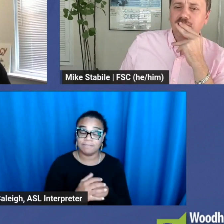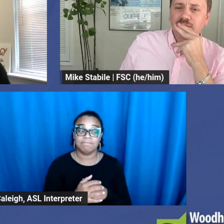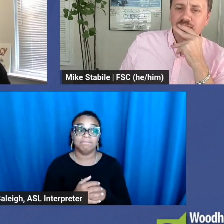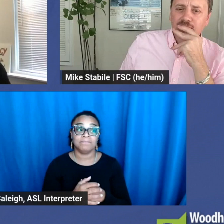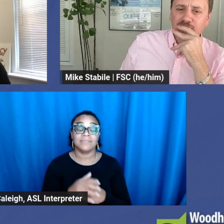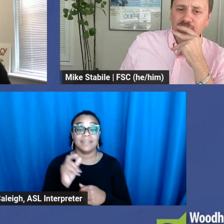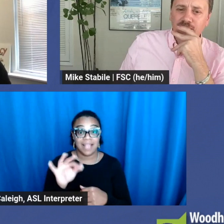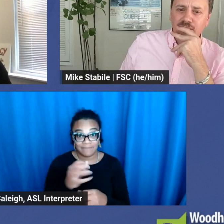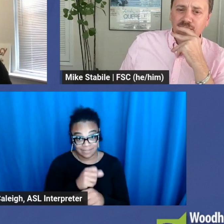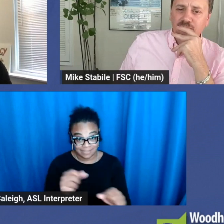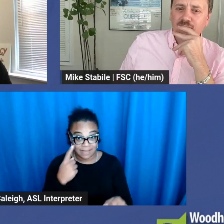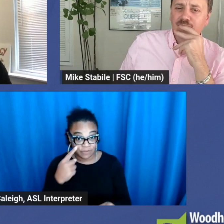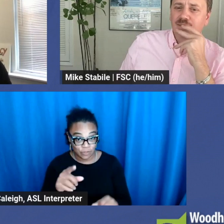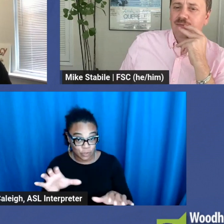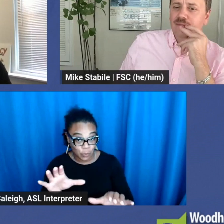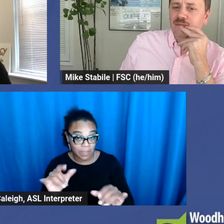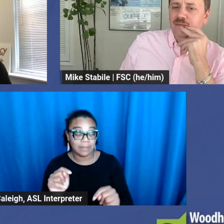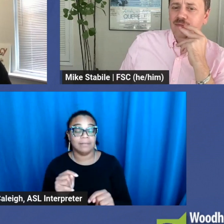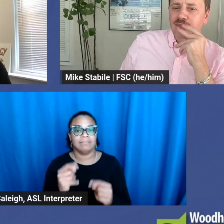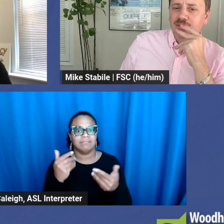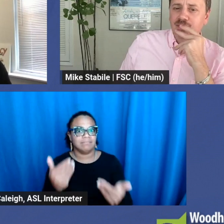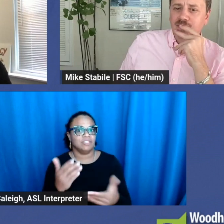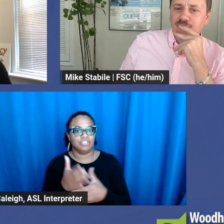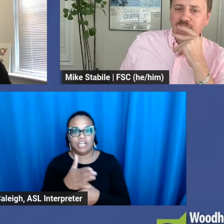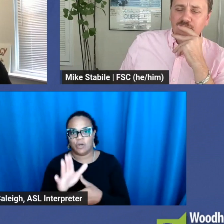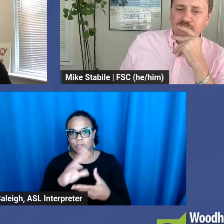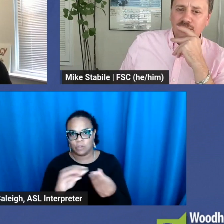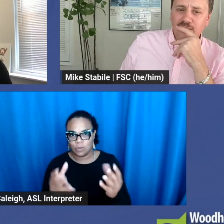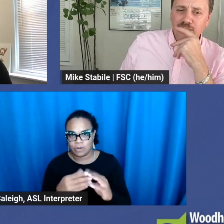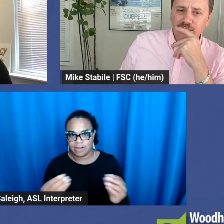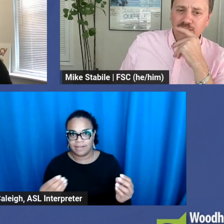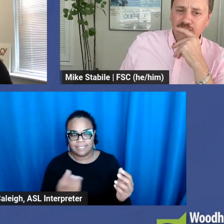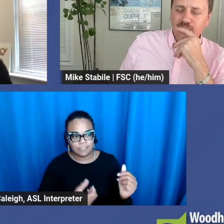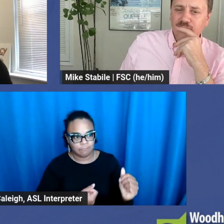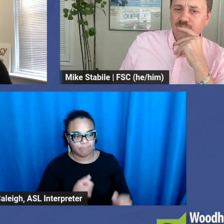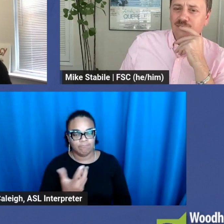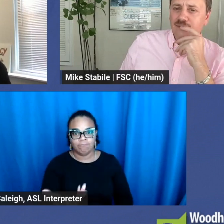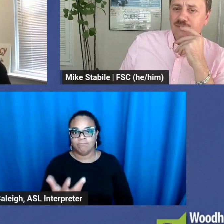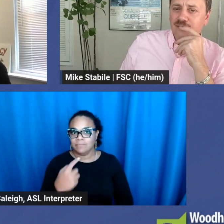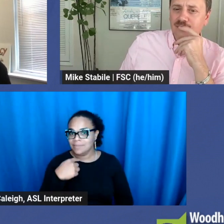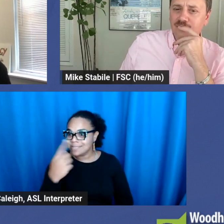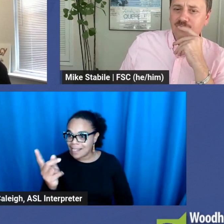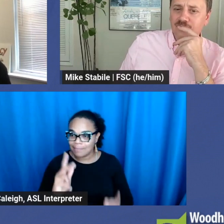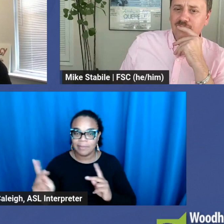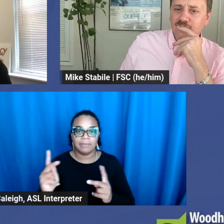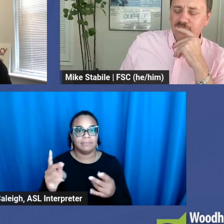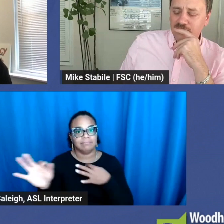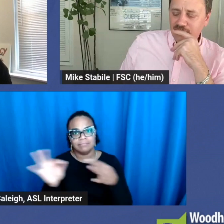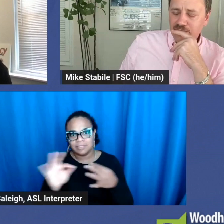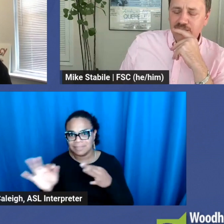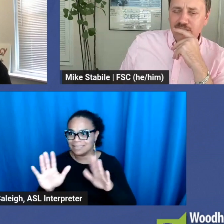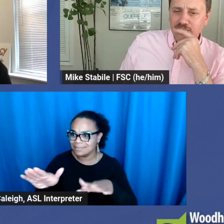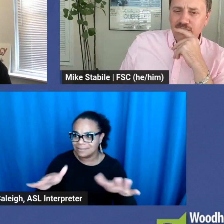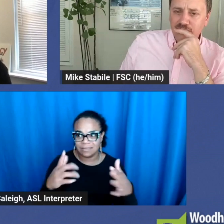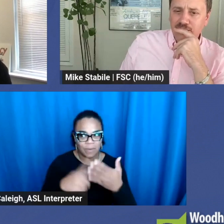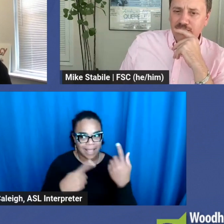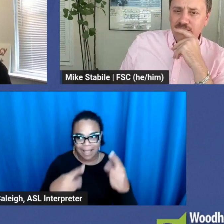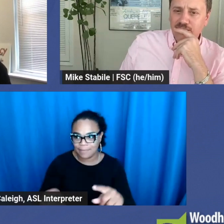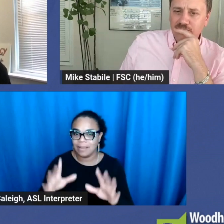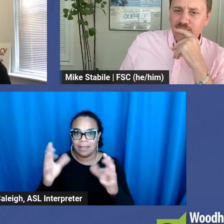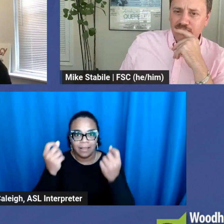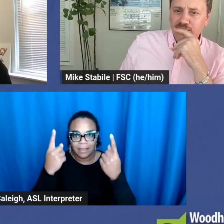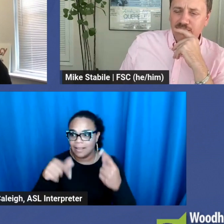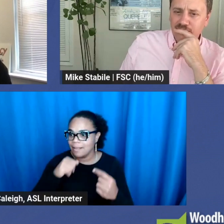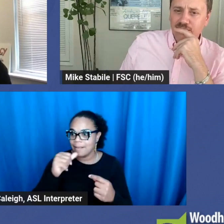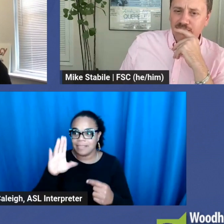reasonable for you to do so, being able to share your story, being able to try to sort of explain, like, no, this is what happens. It's not, these bills did not pass and then